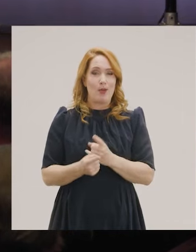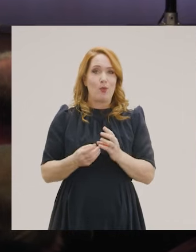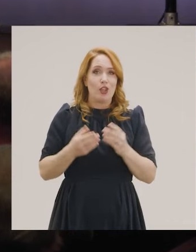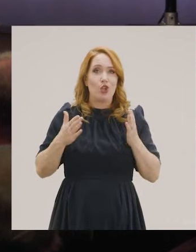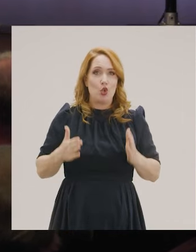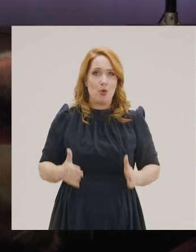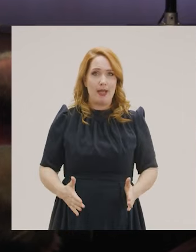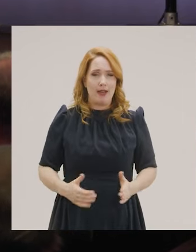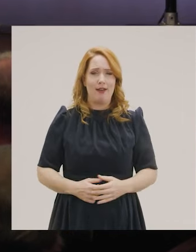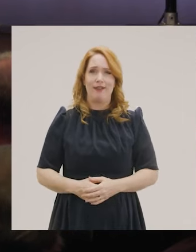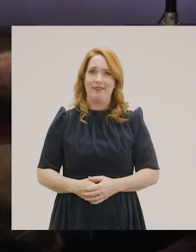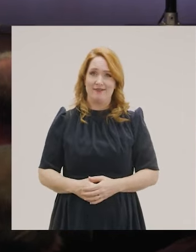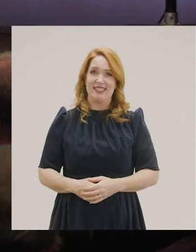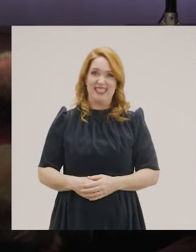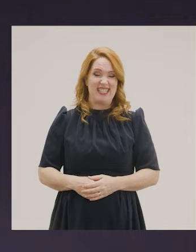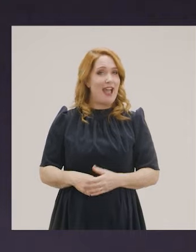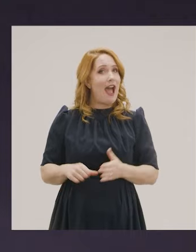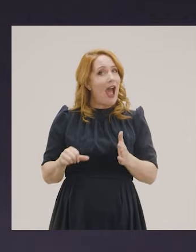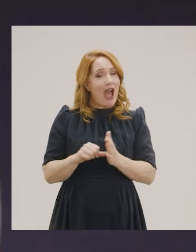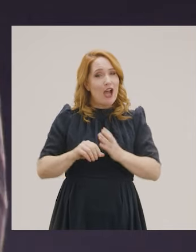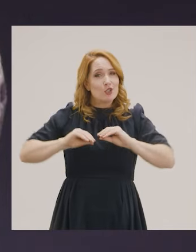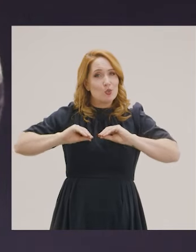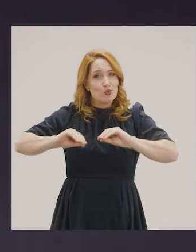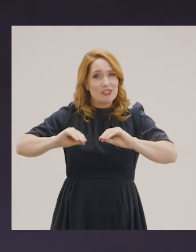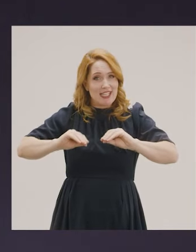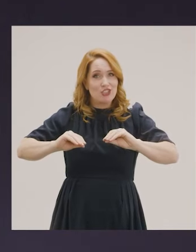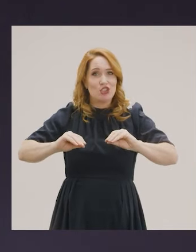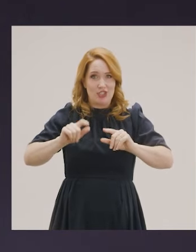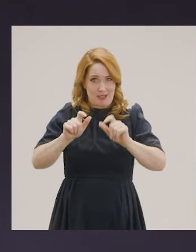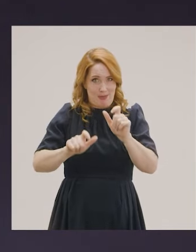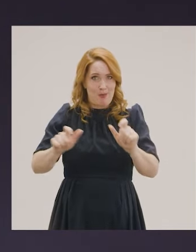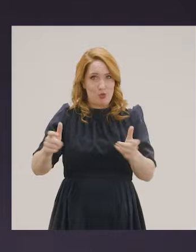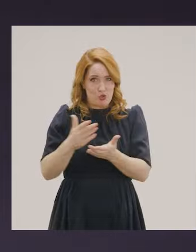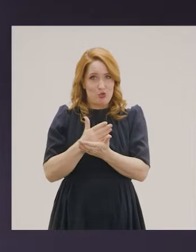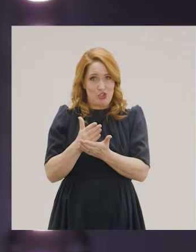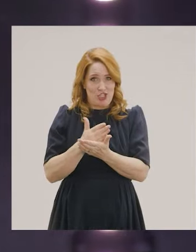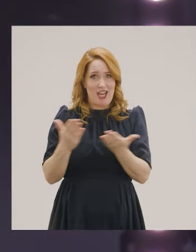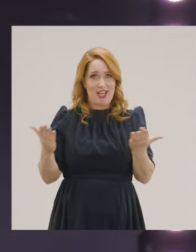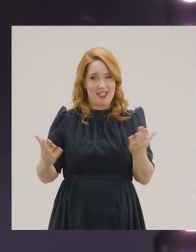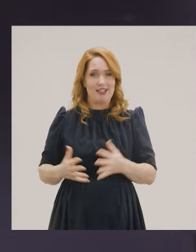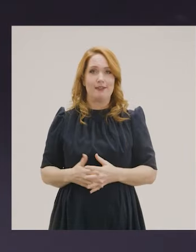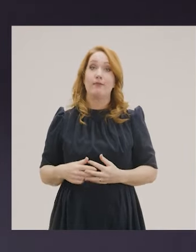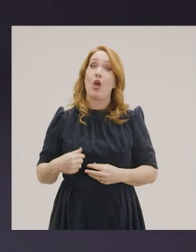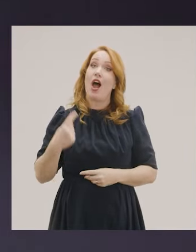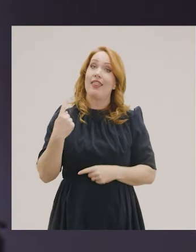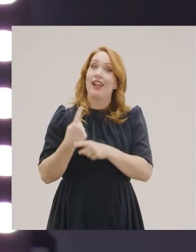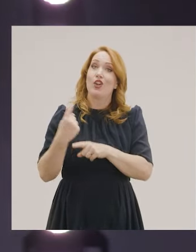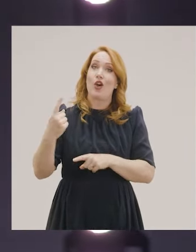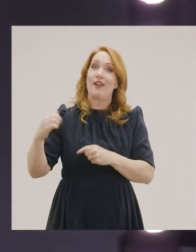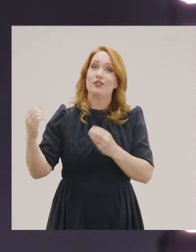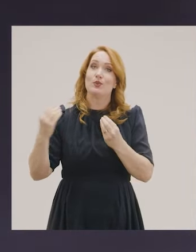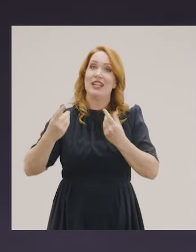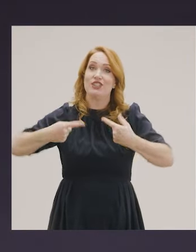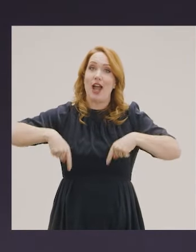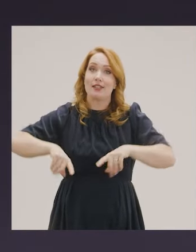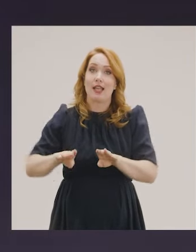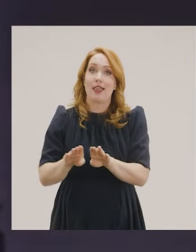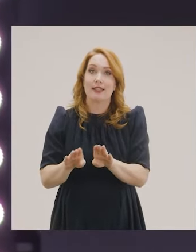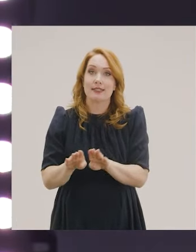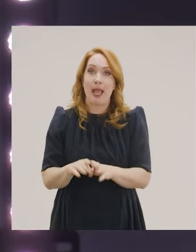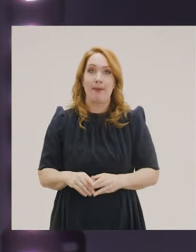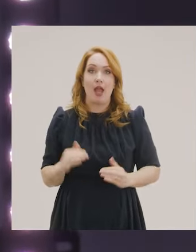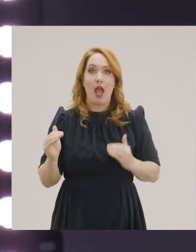the condition of the human heart. It is difficult to teach people to share, and it's something that we learn to do. But I think that God has